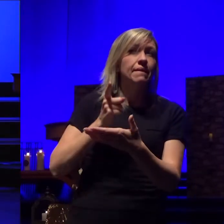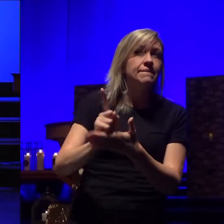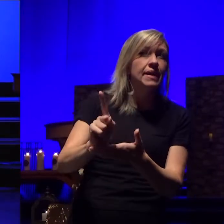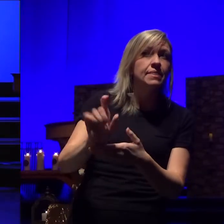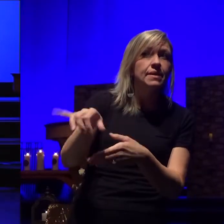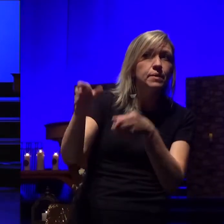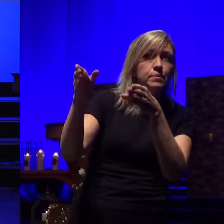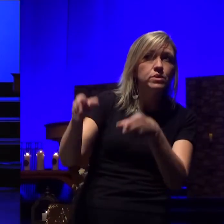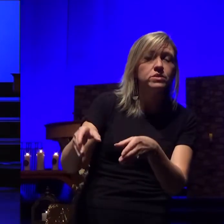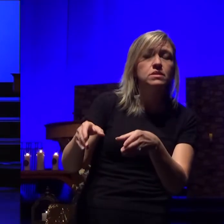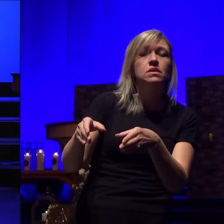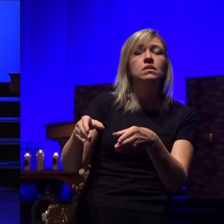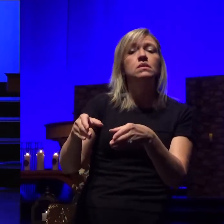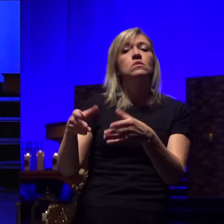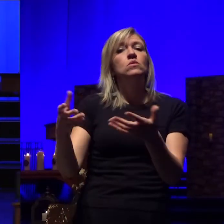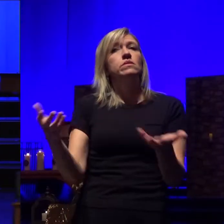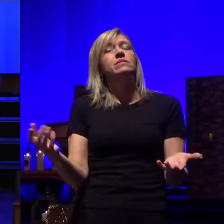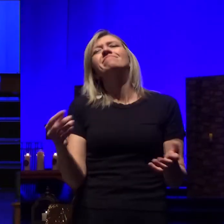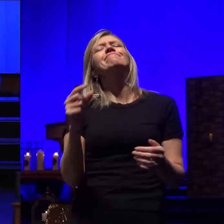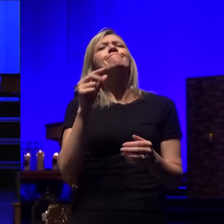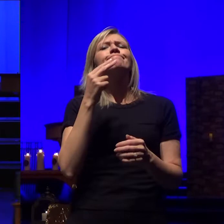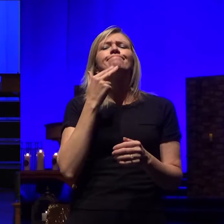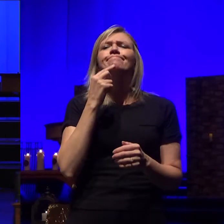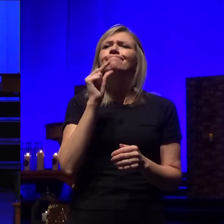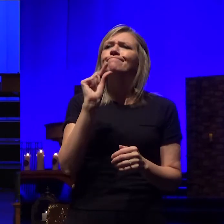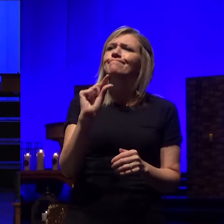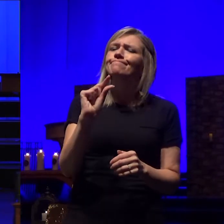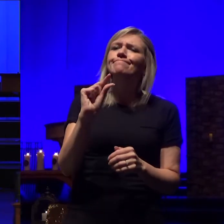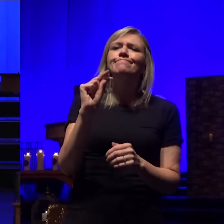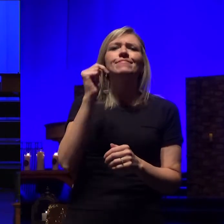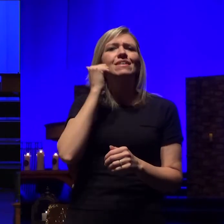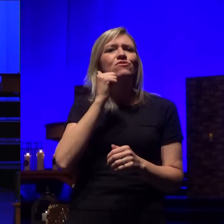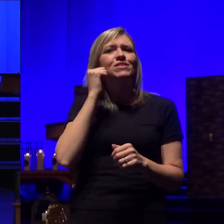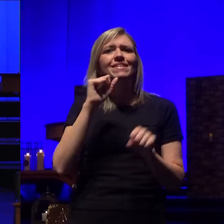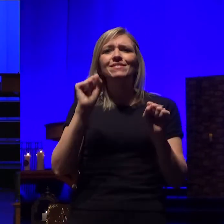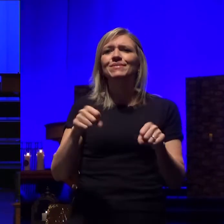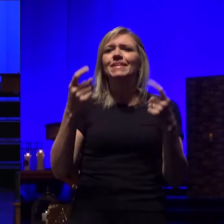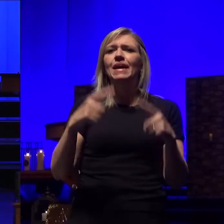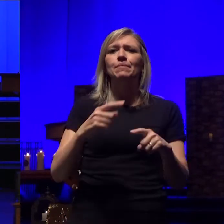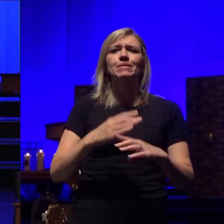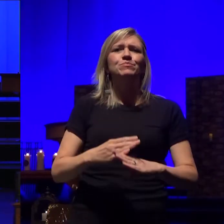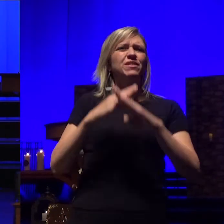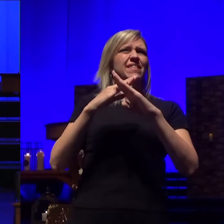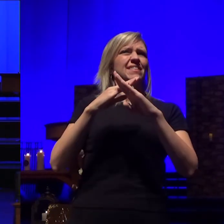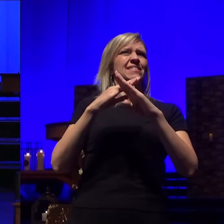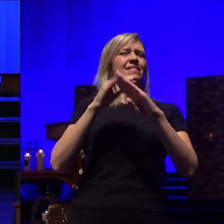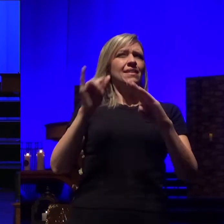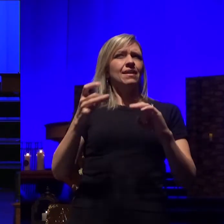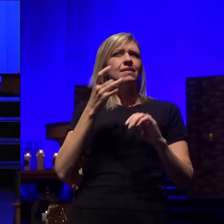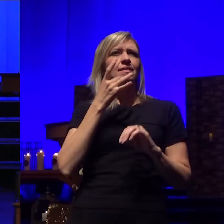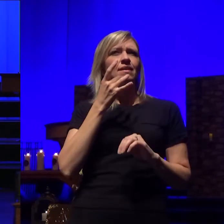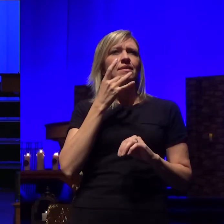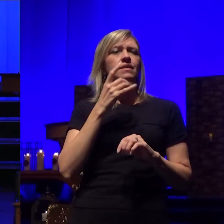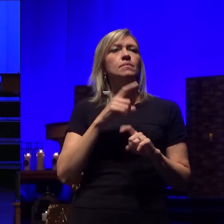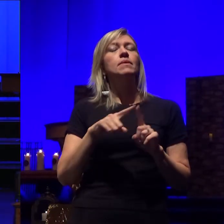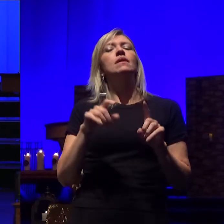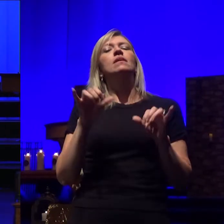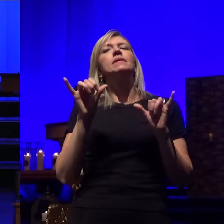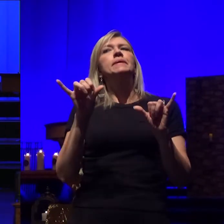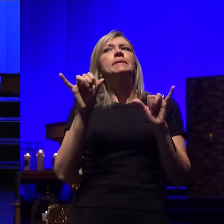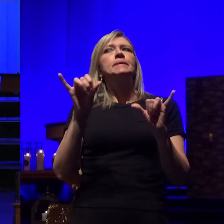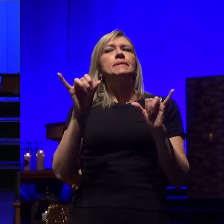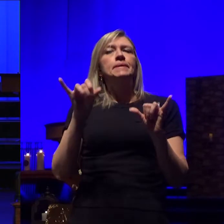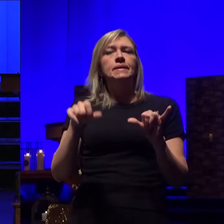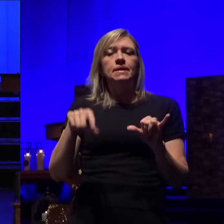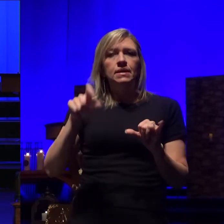light. There are things, little things that we do each day that can prevent us from being that light. But to remember that we've